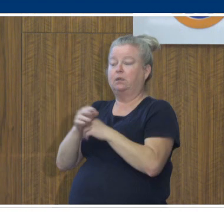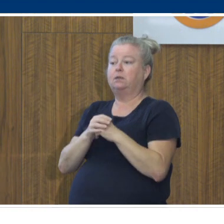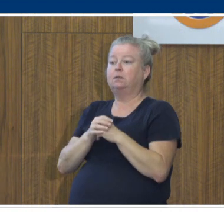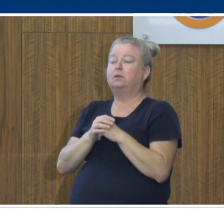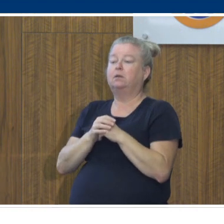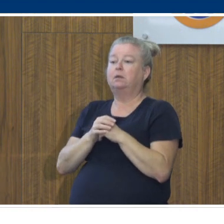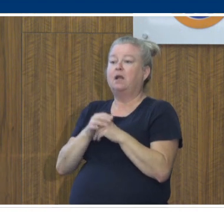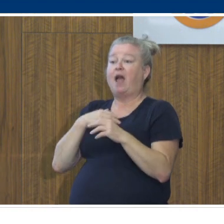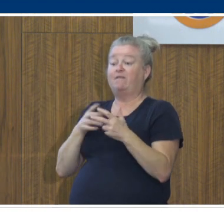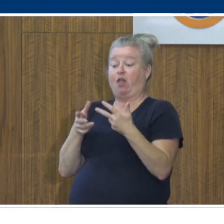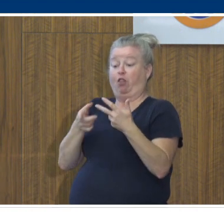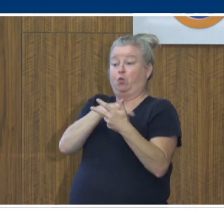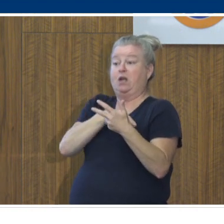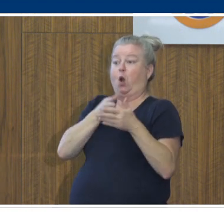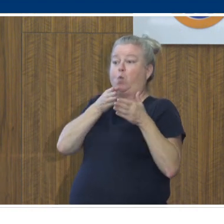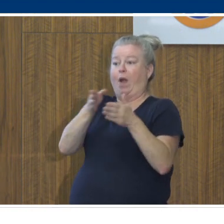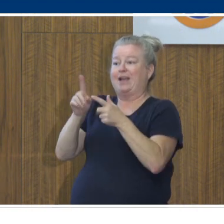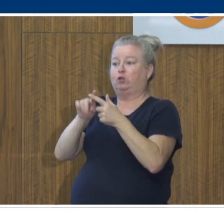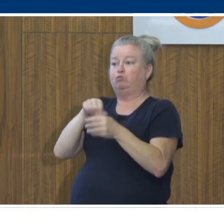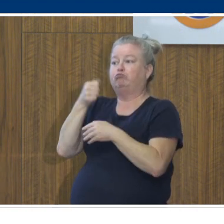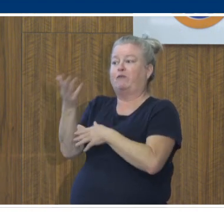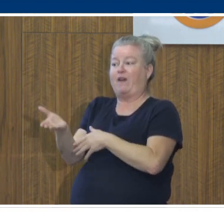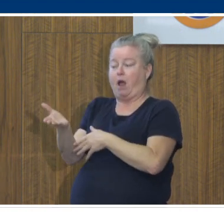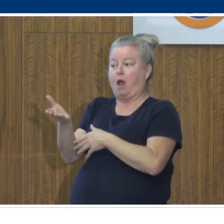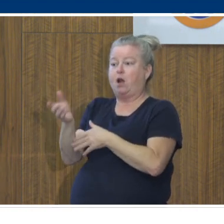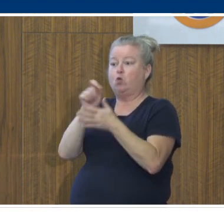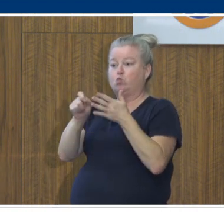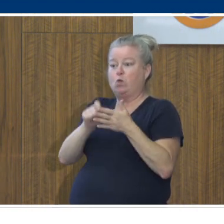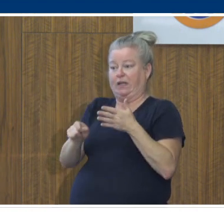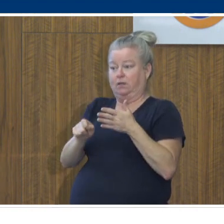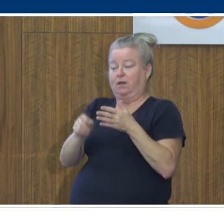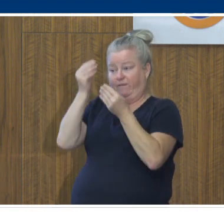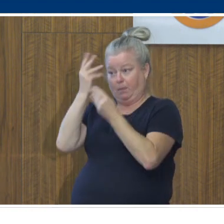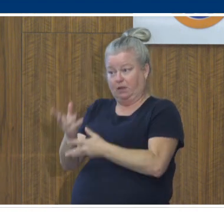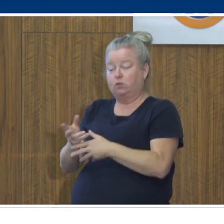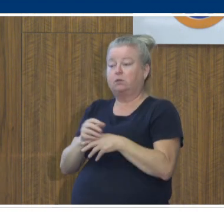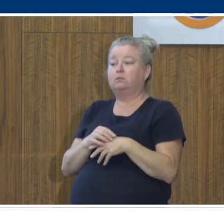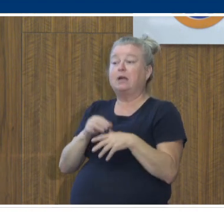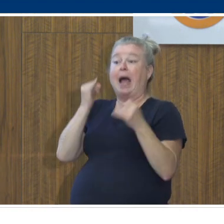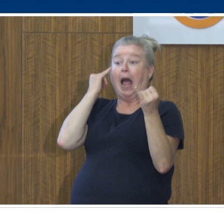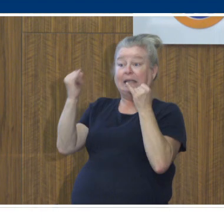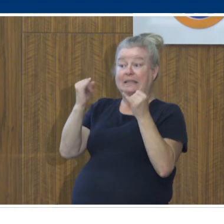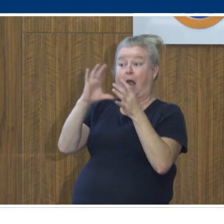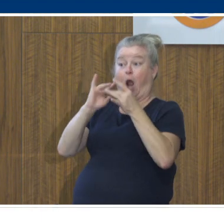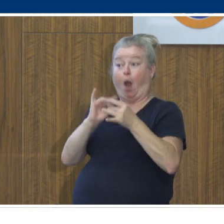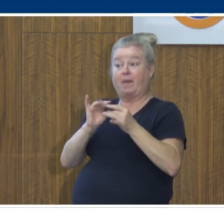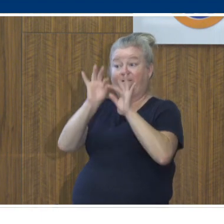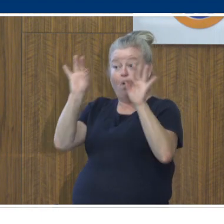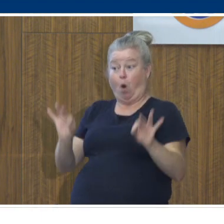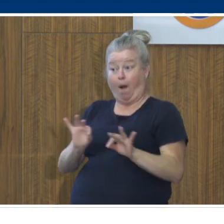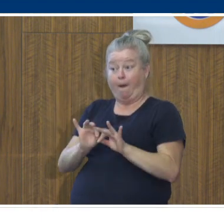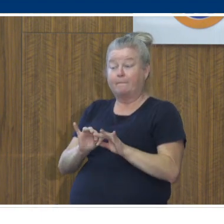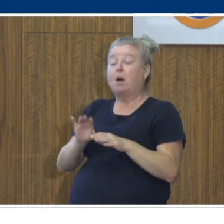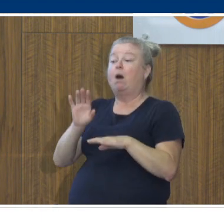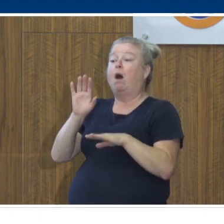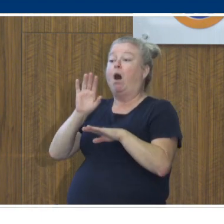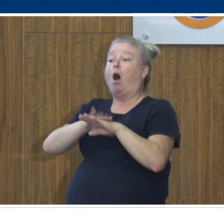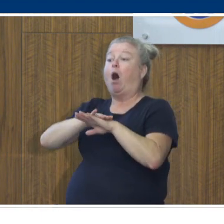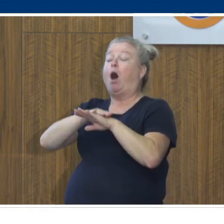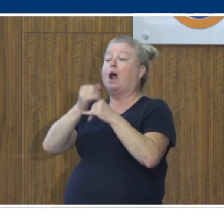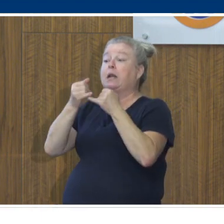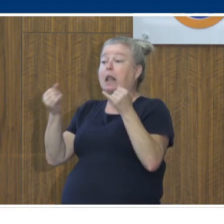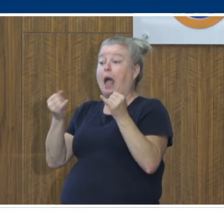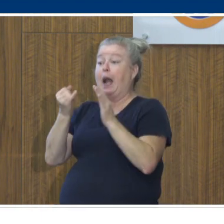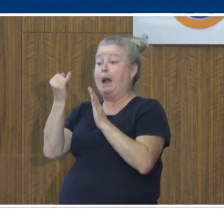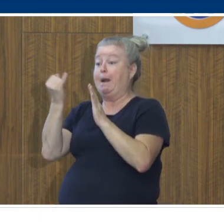3 methods to provide written input. These include the idea and comment form, the online mapping software that is